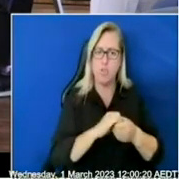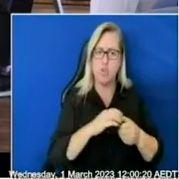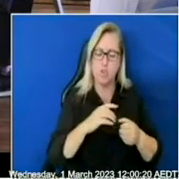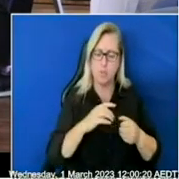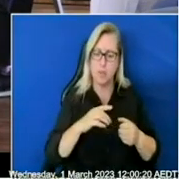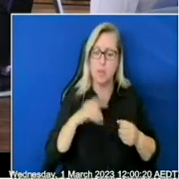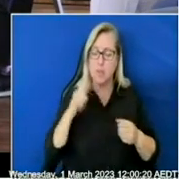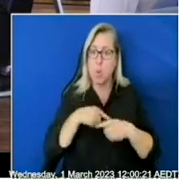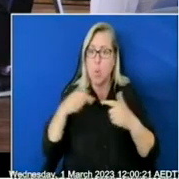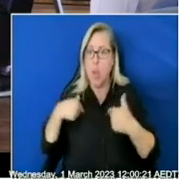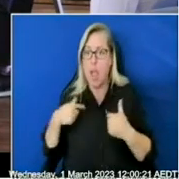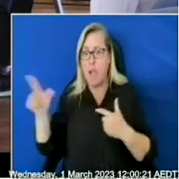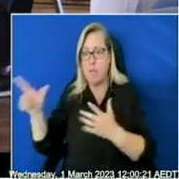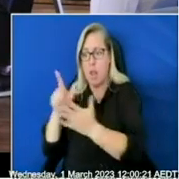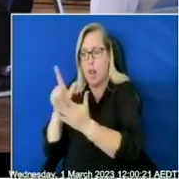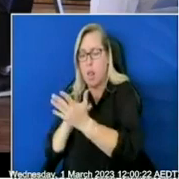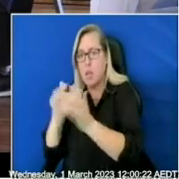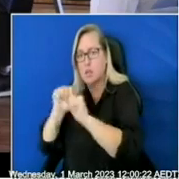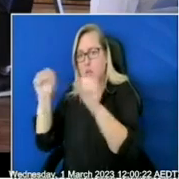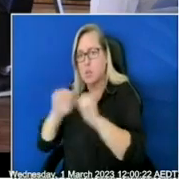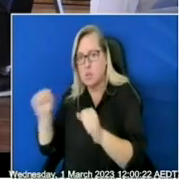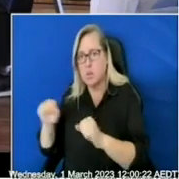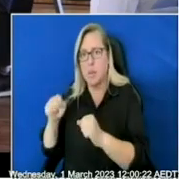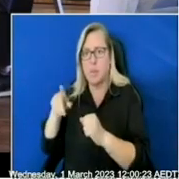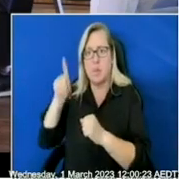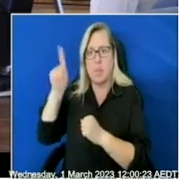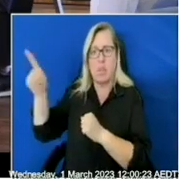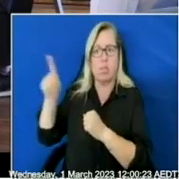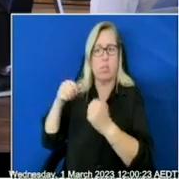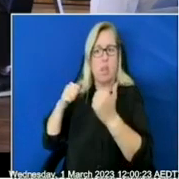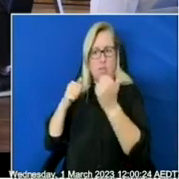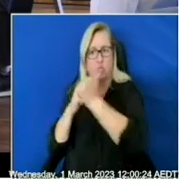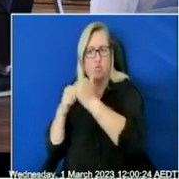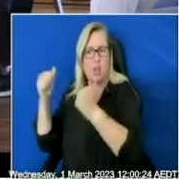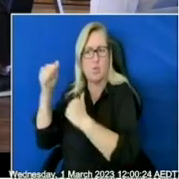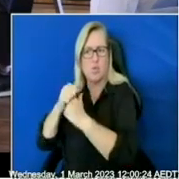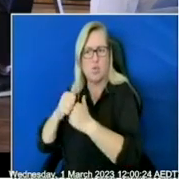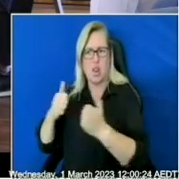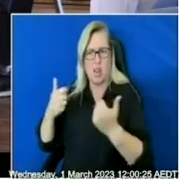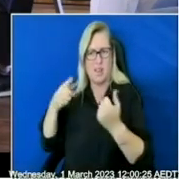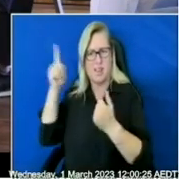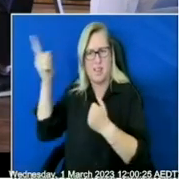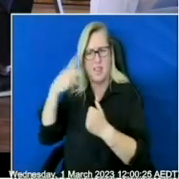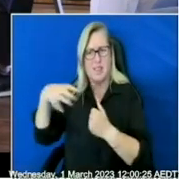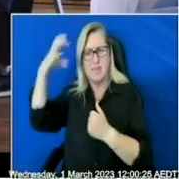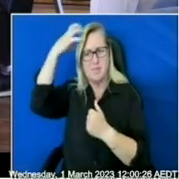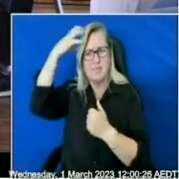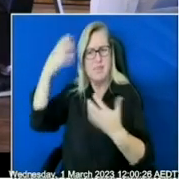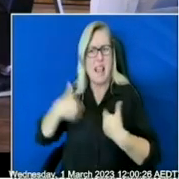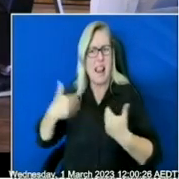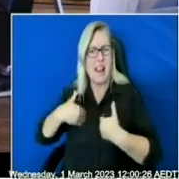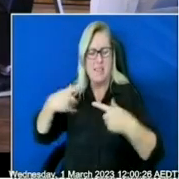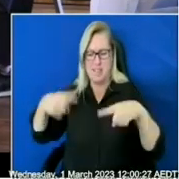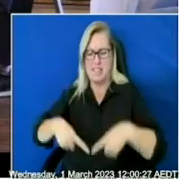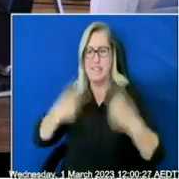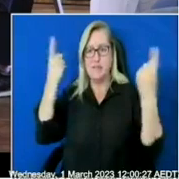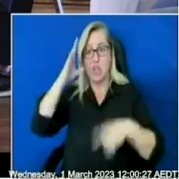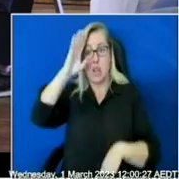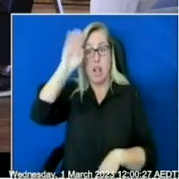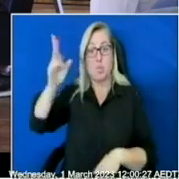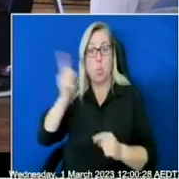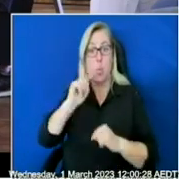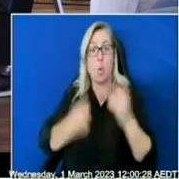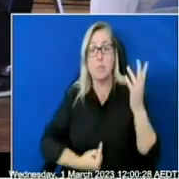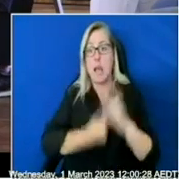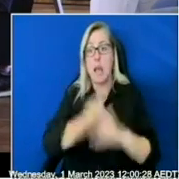from a sovereign that lives in another country. Yeah. So what they're actually doing is they've just come and extended,